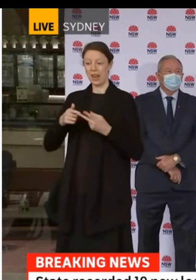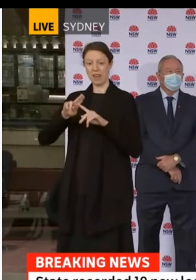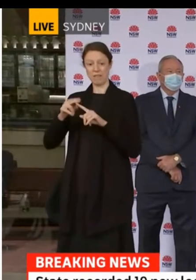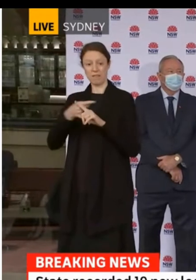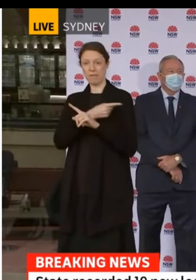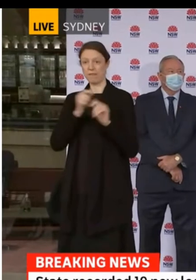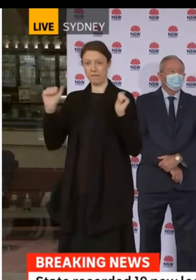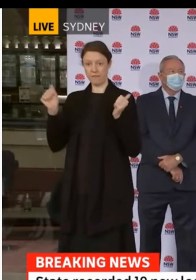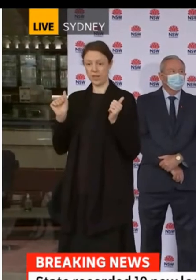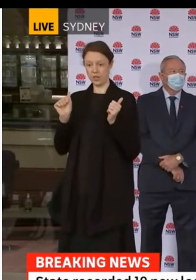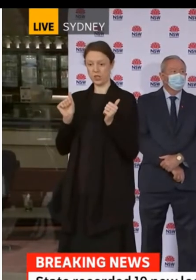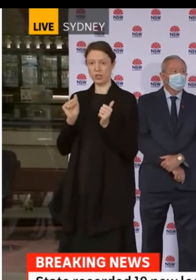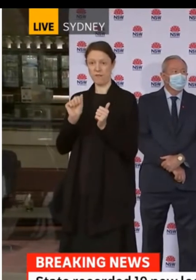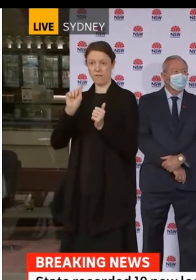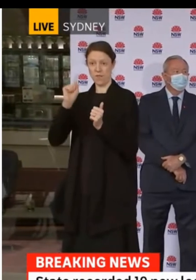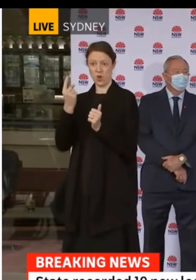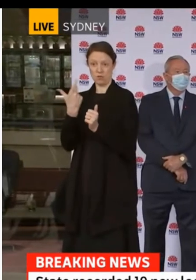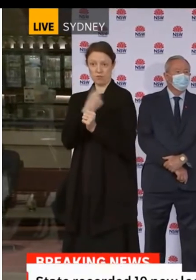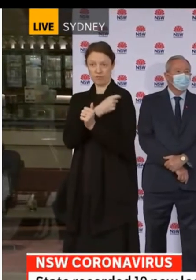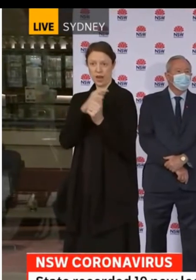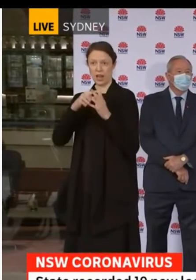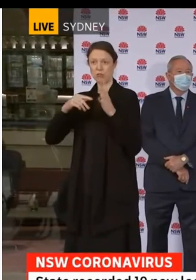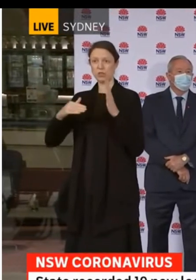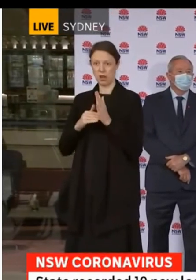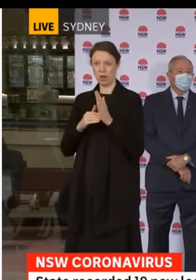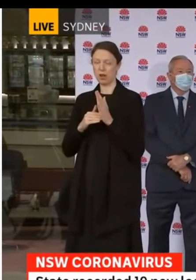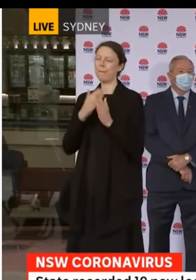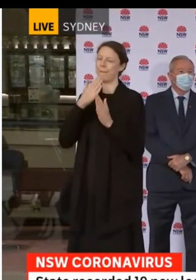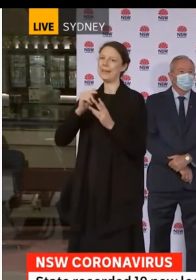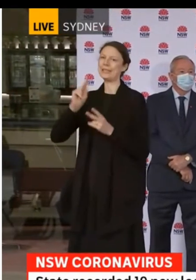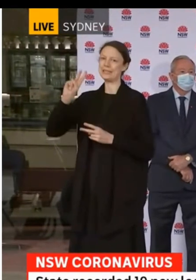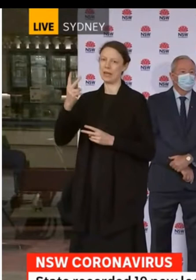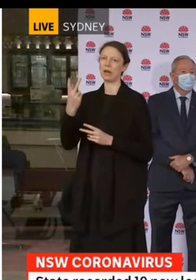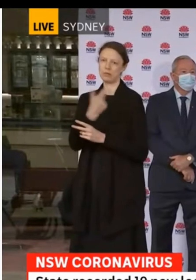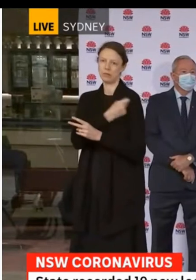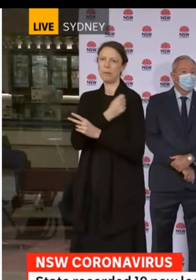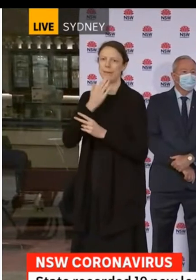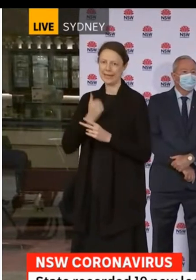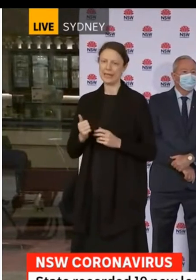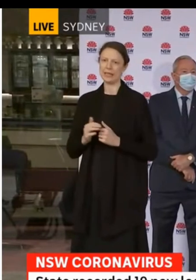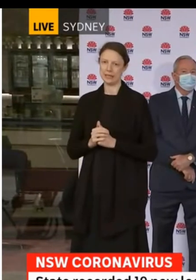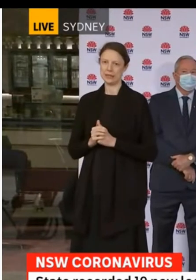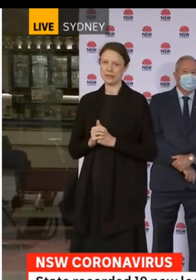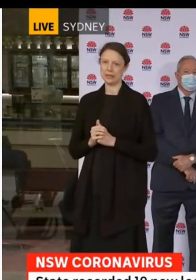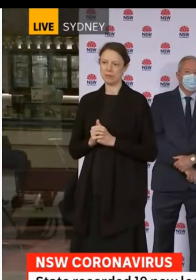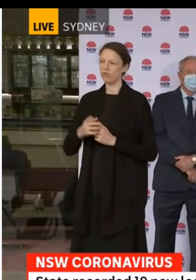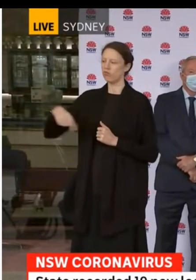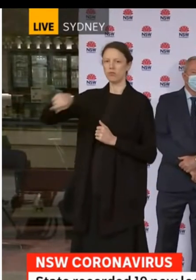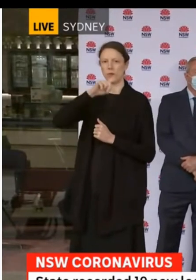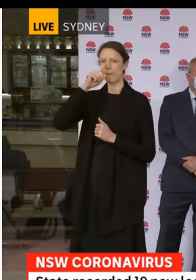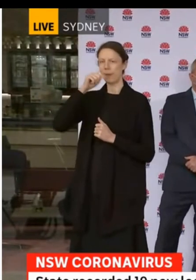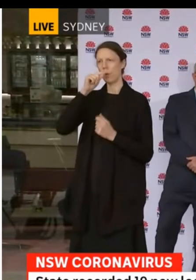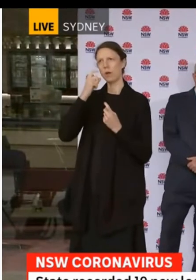come forward and get your second jab. And obviously, everybody can consider their situation in relation to the AstraZeneca jab.